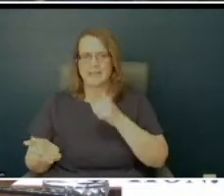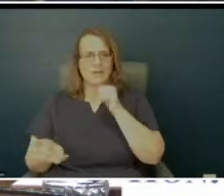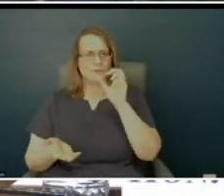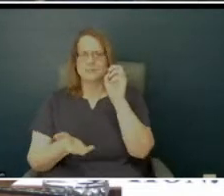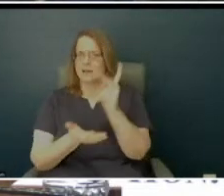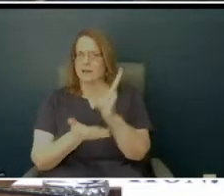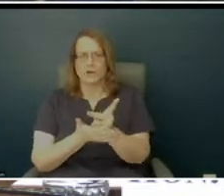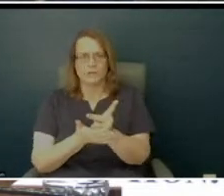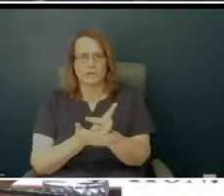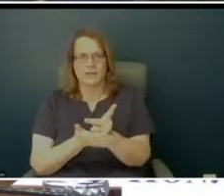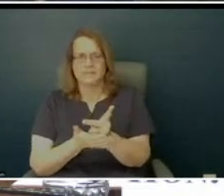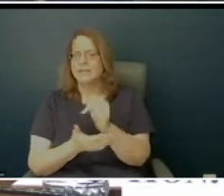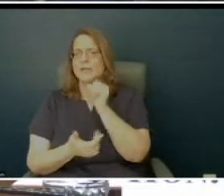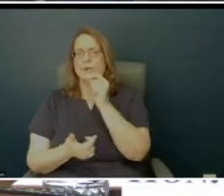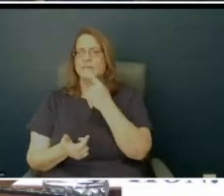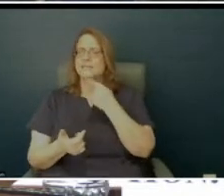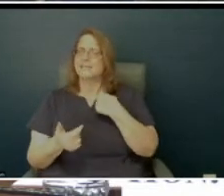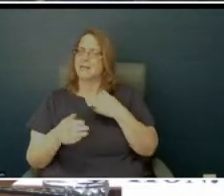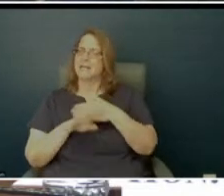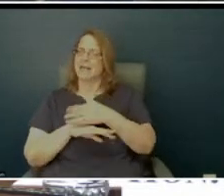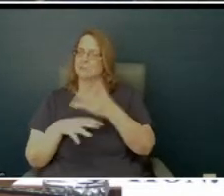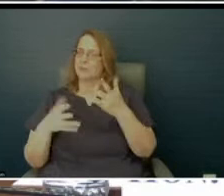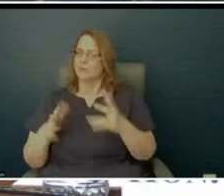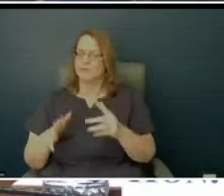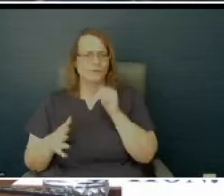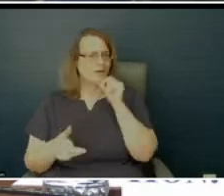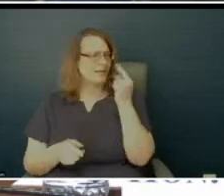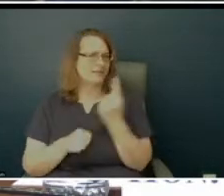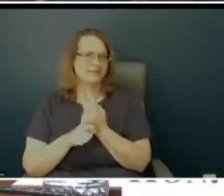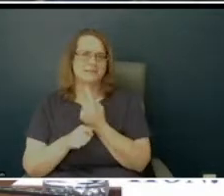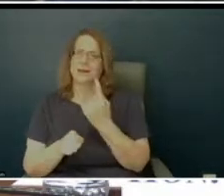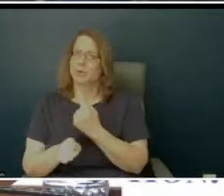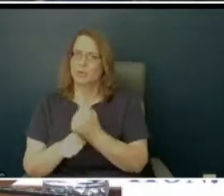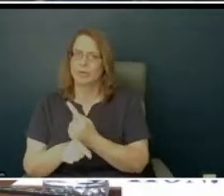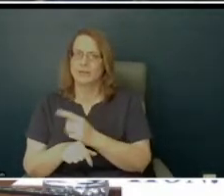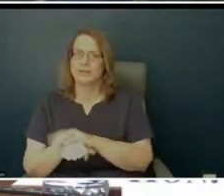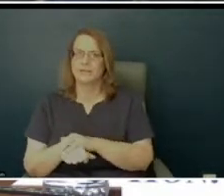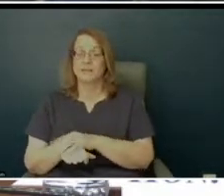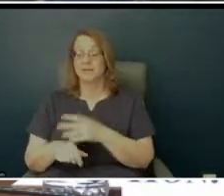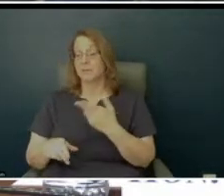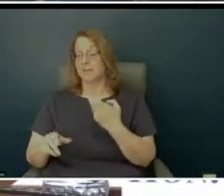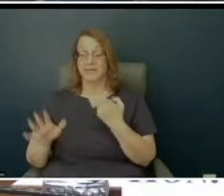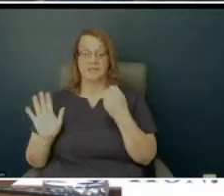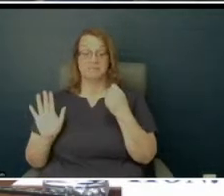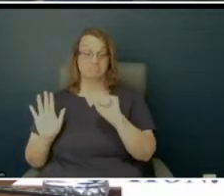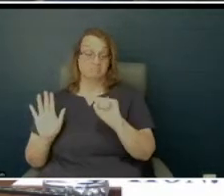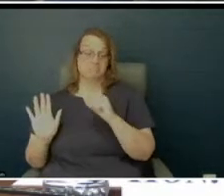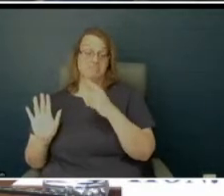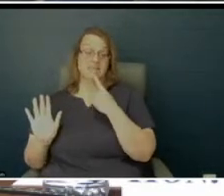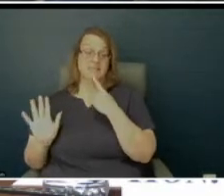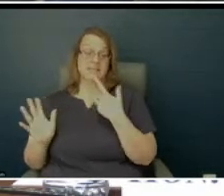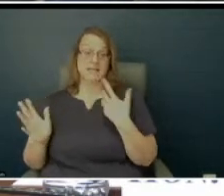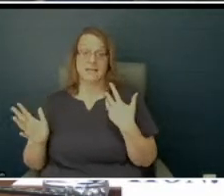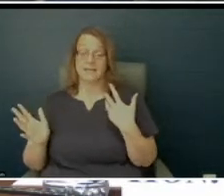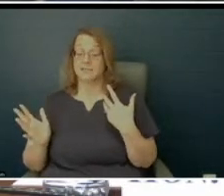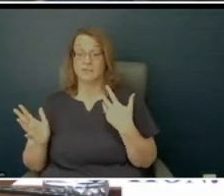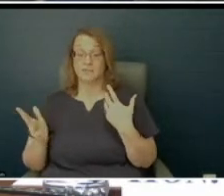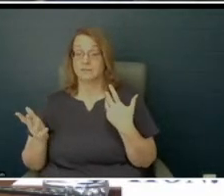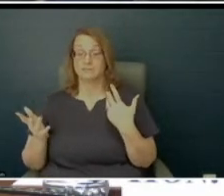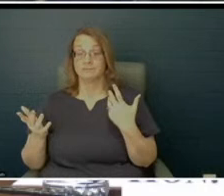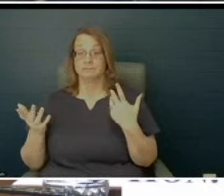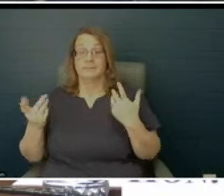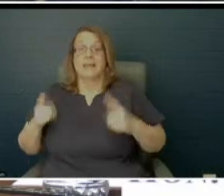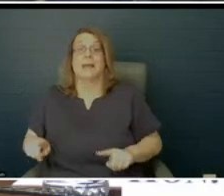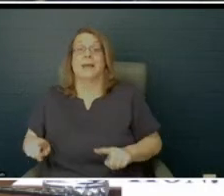fact. You know, this is not appropriate. But he was contrite and said it had been inadvertent and it would not happen